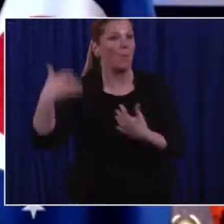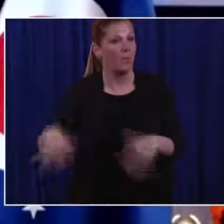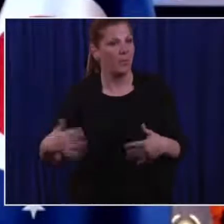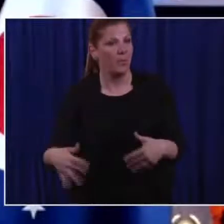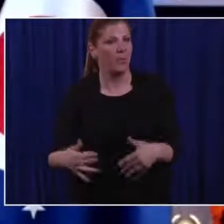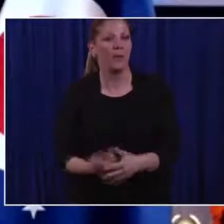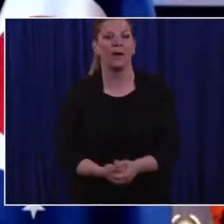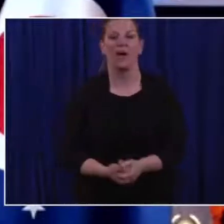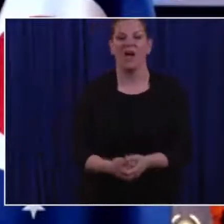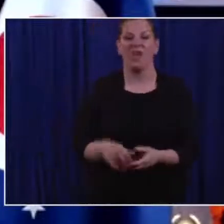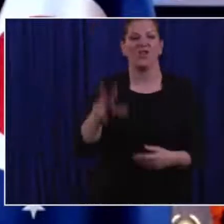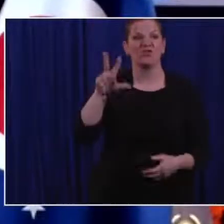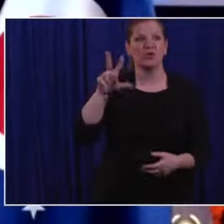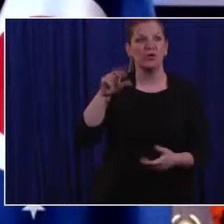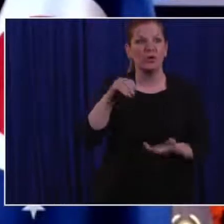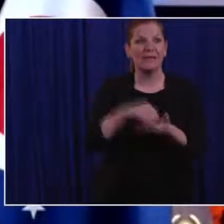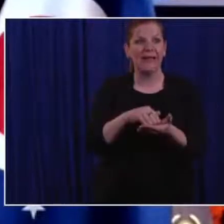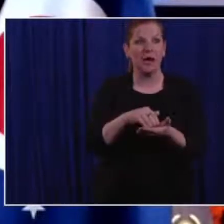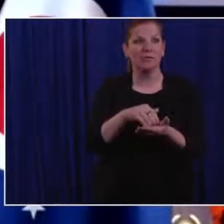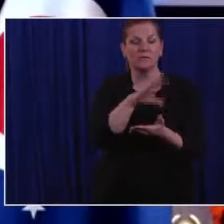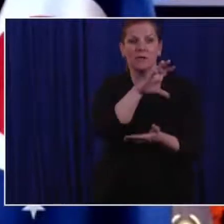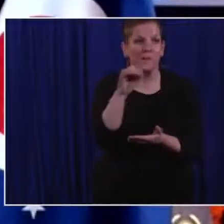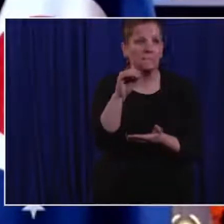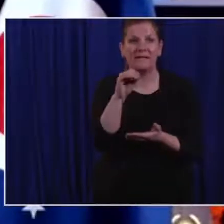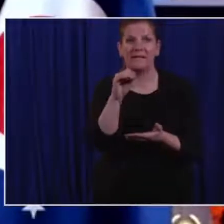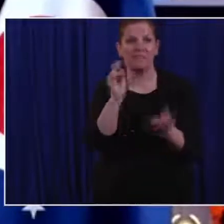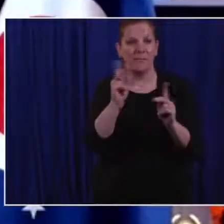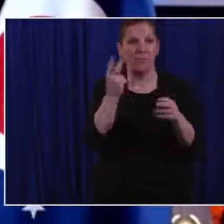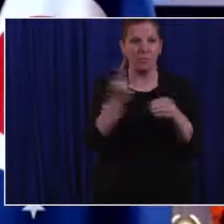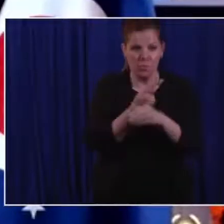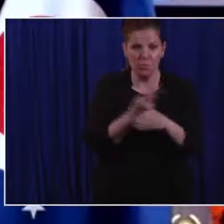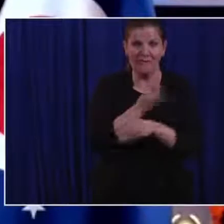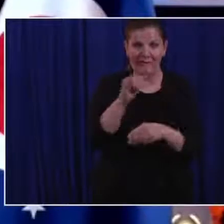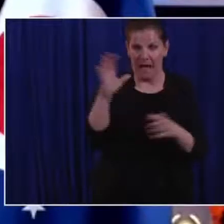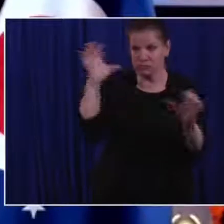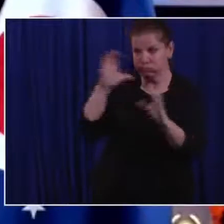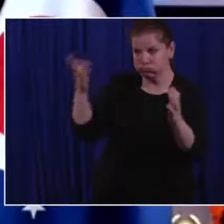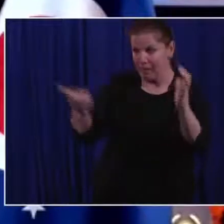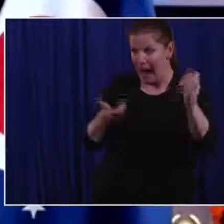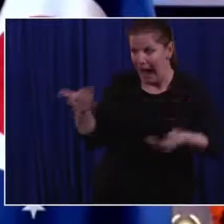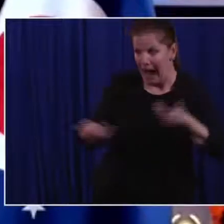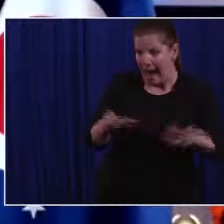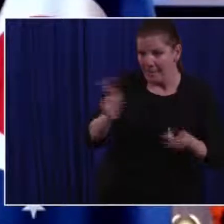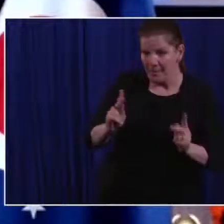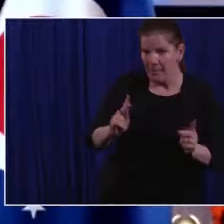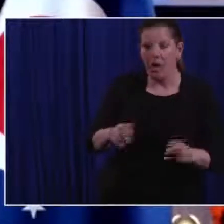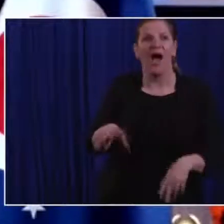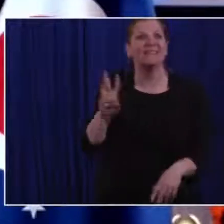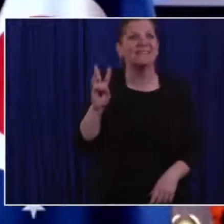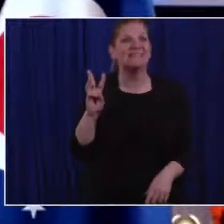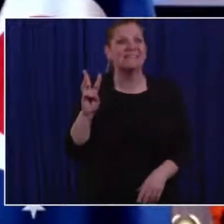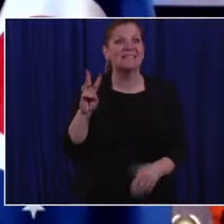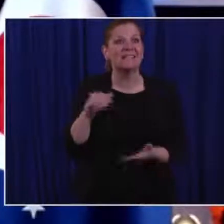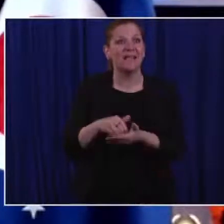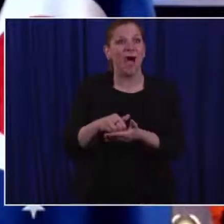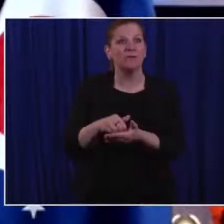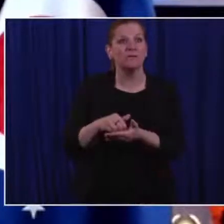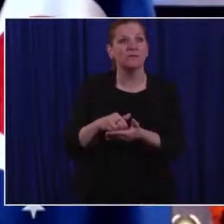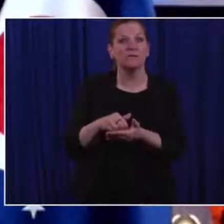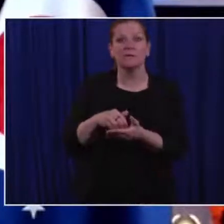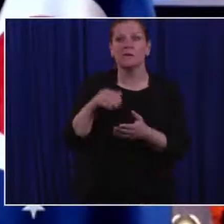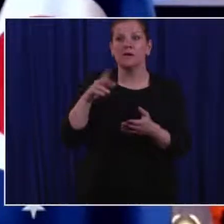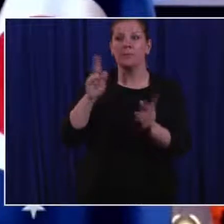Means Jobs to find employees, and there are 6,000 employers on here who have designated themselves as military